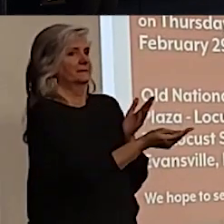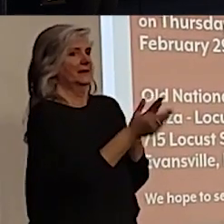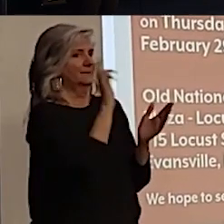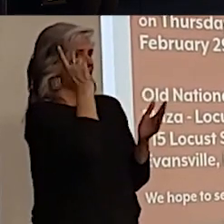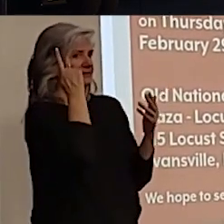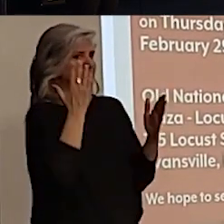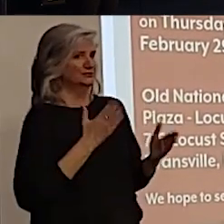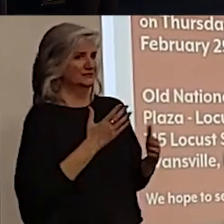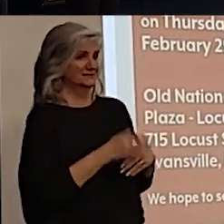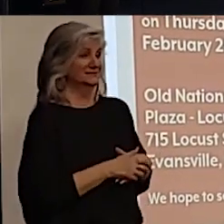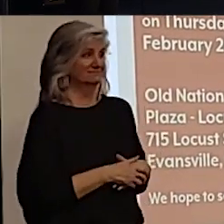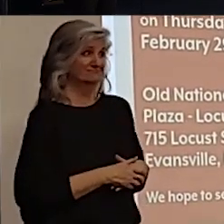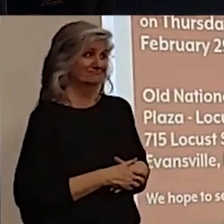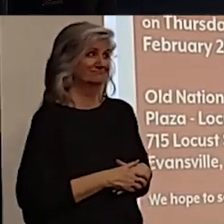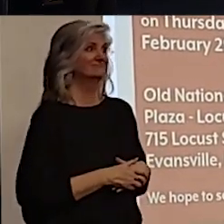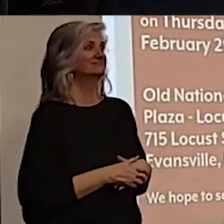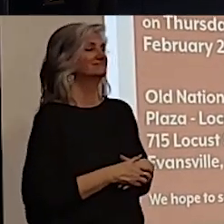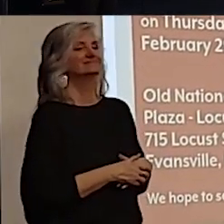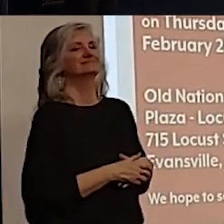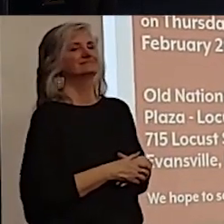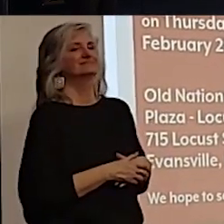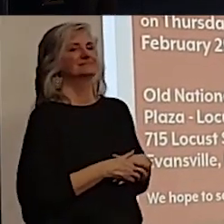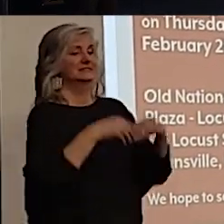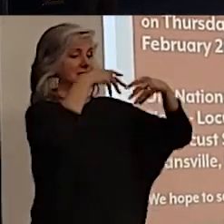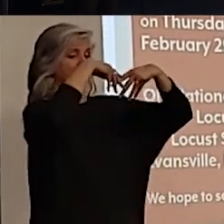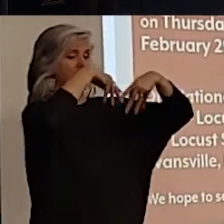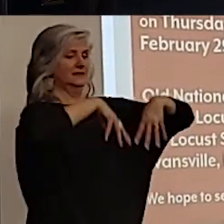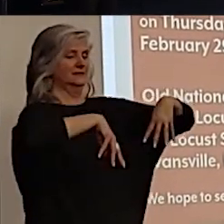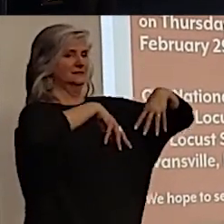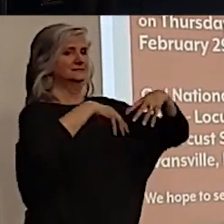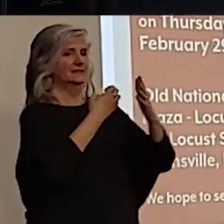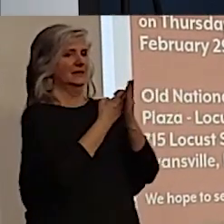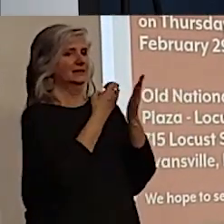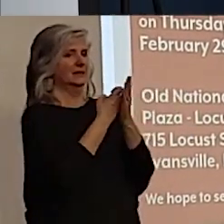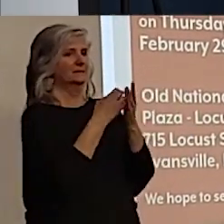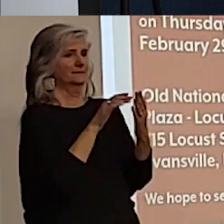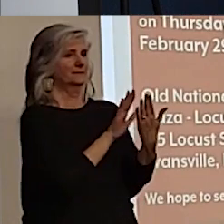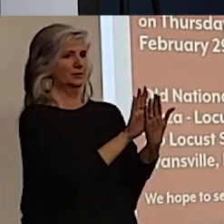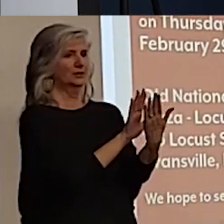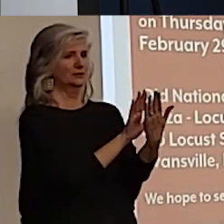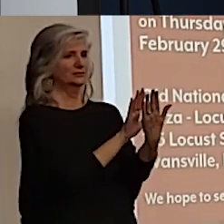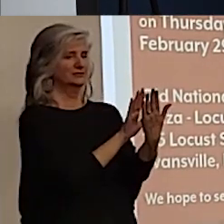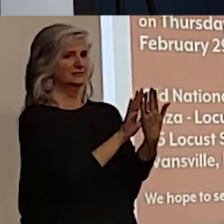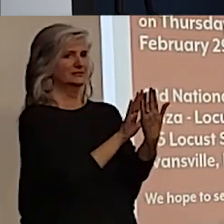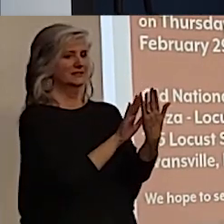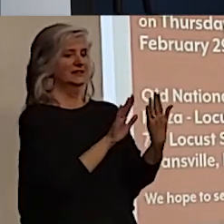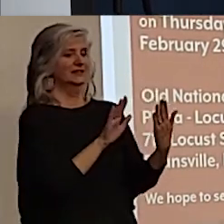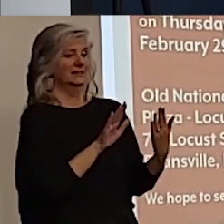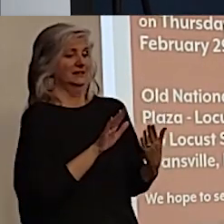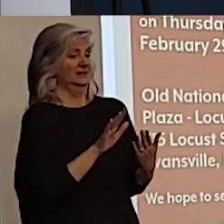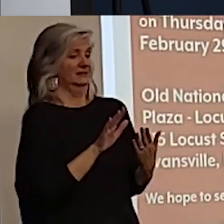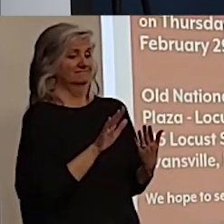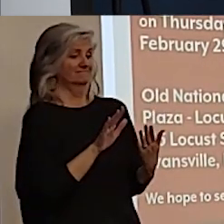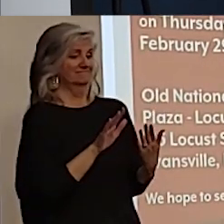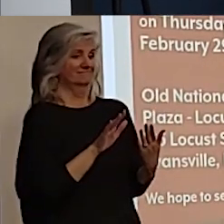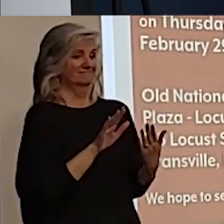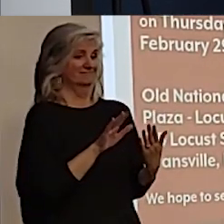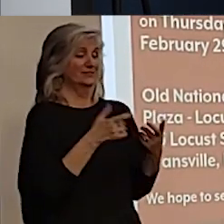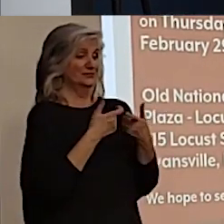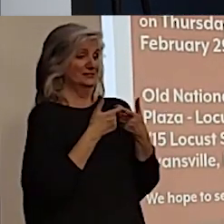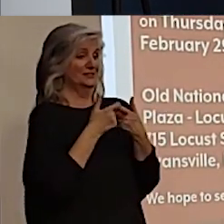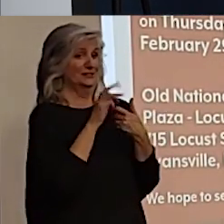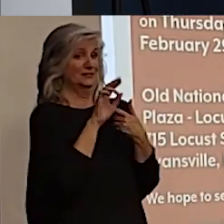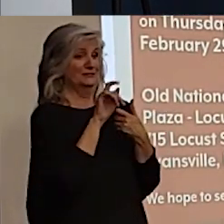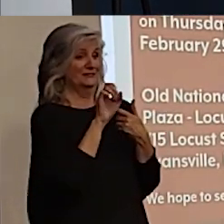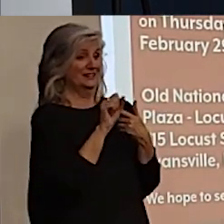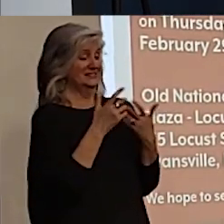by politicians. Yeah. Yeah. No, it's a top-down economic approach, and setting utility rates is, as much as people would like to say